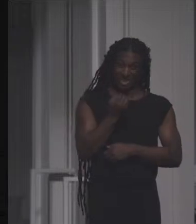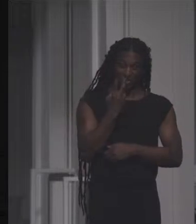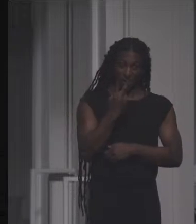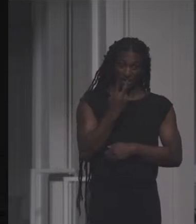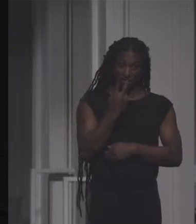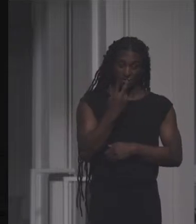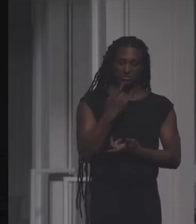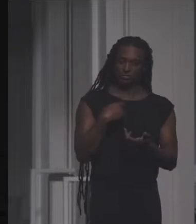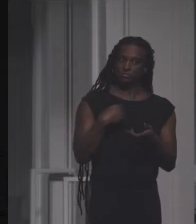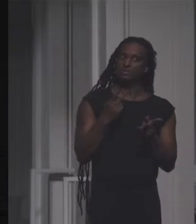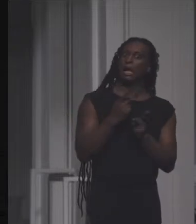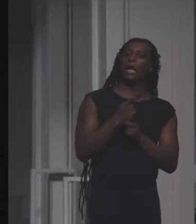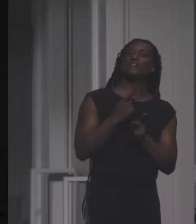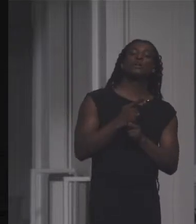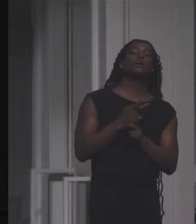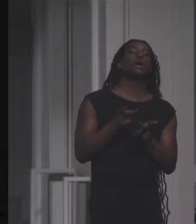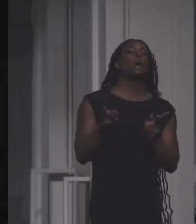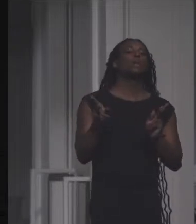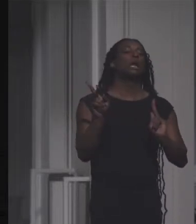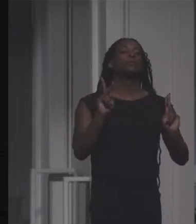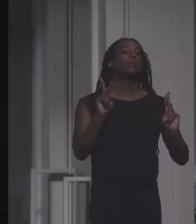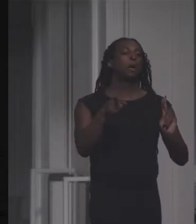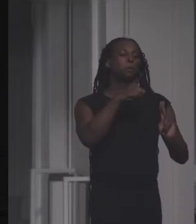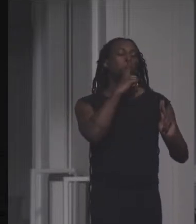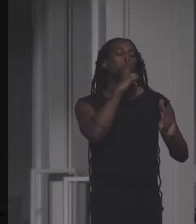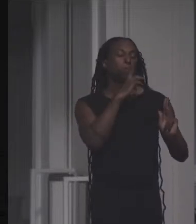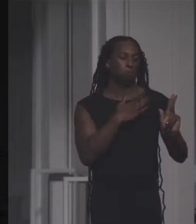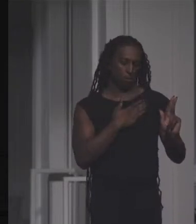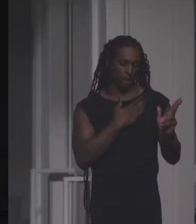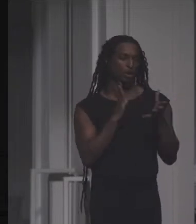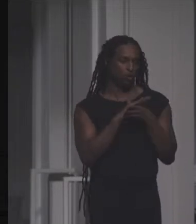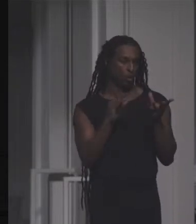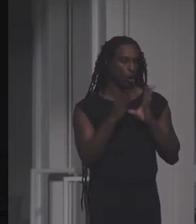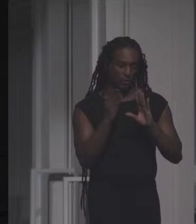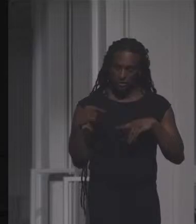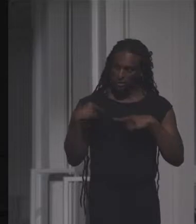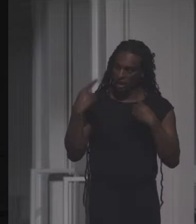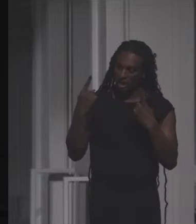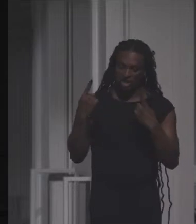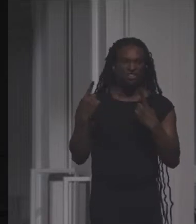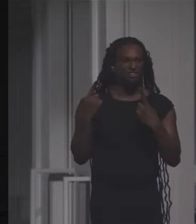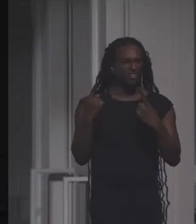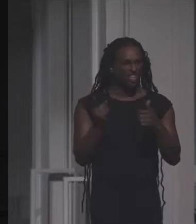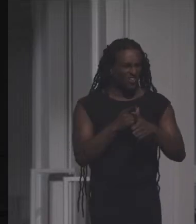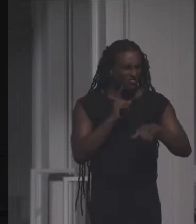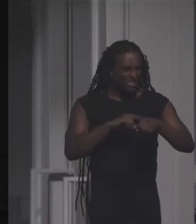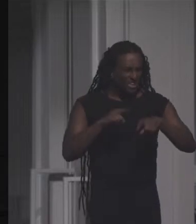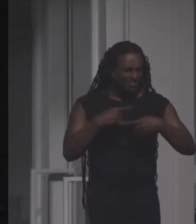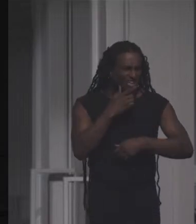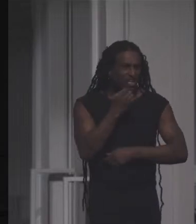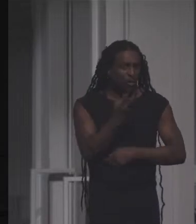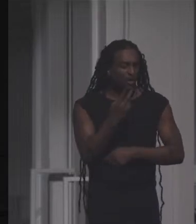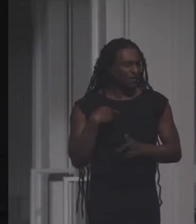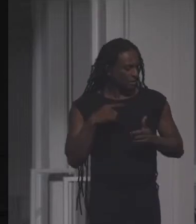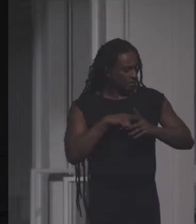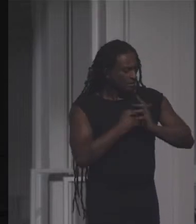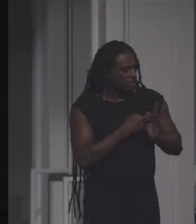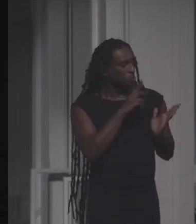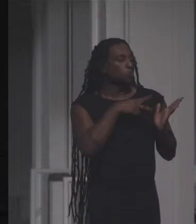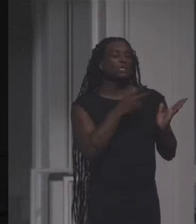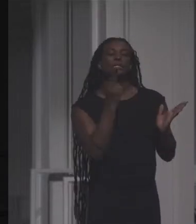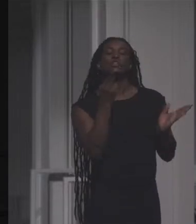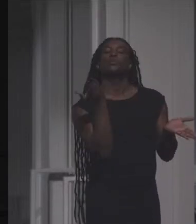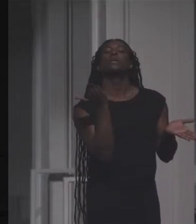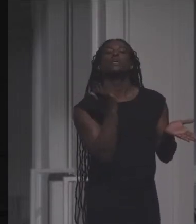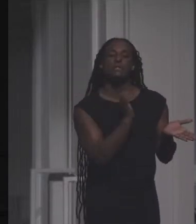out that nobody was telling my story in history, so for this time since I was 12, I started reading history again, and